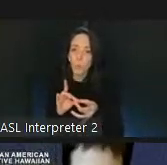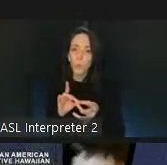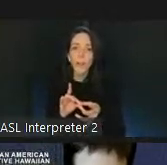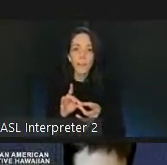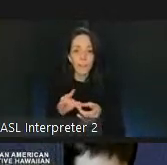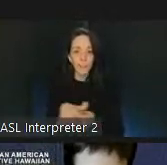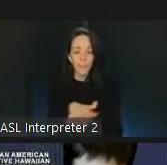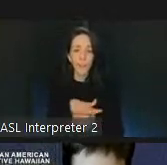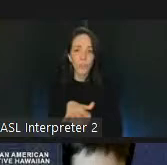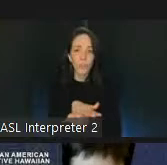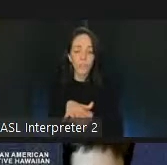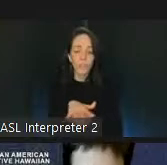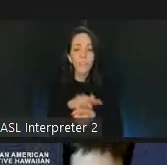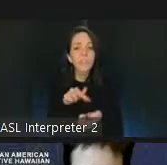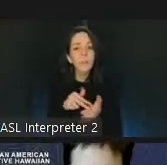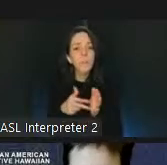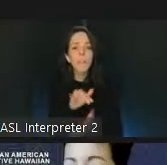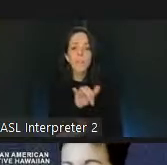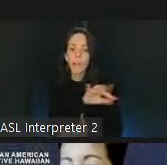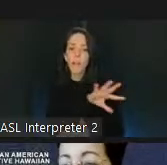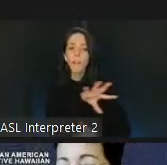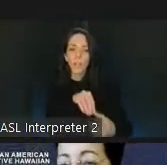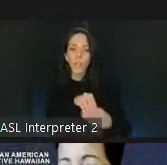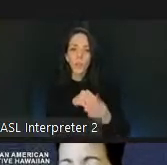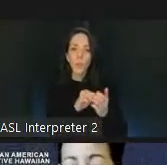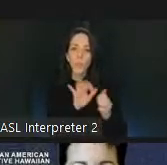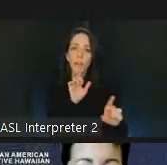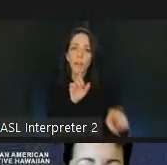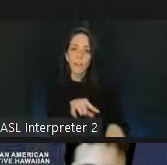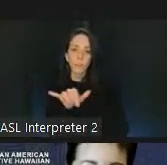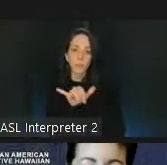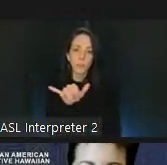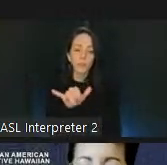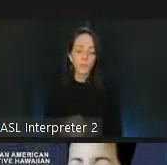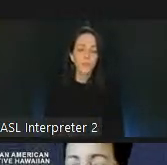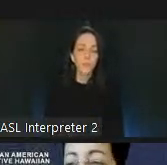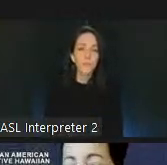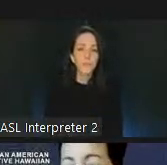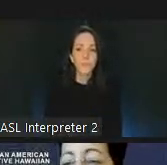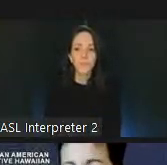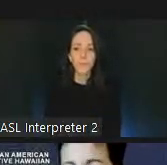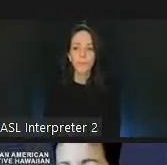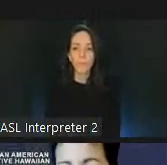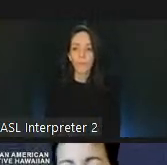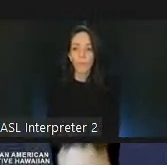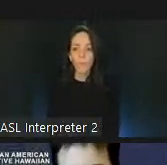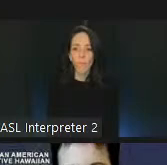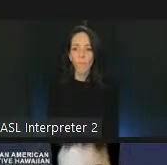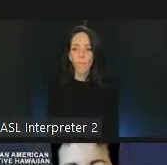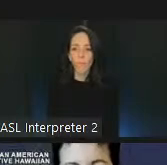will also be included in that answer that we follow up with.